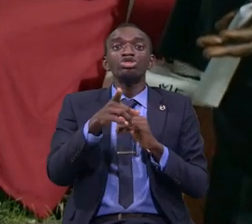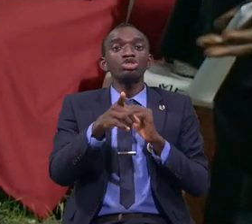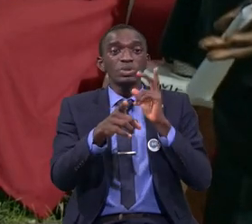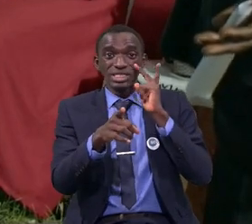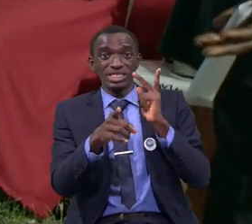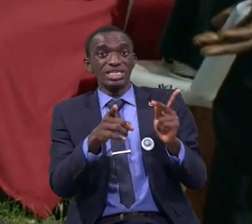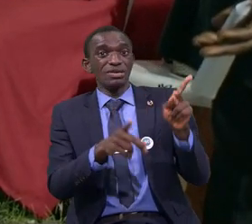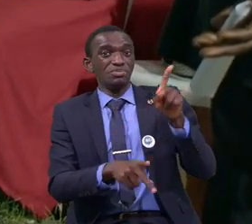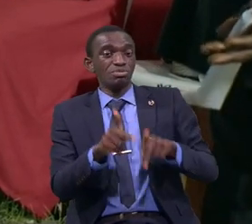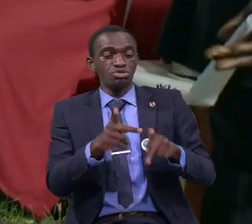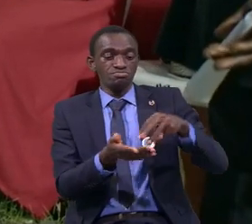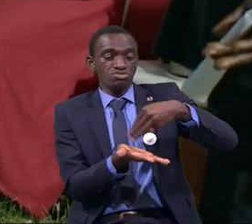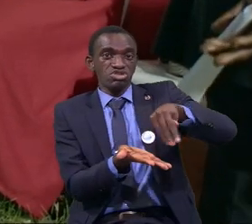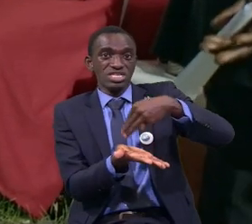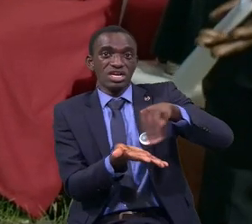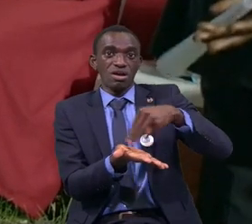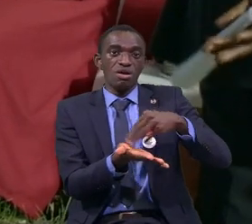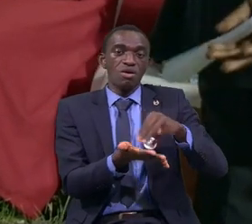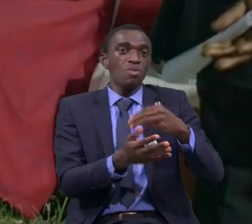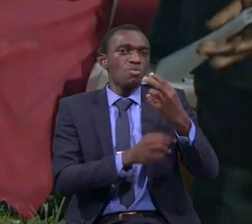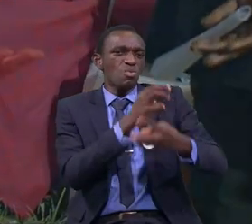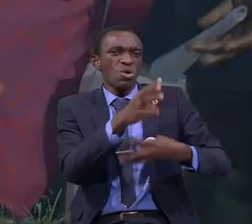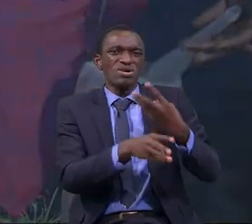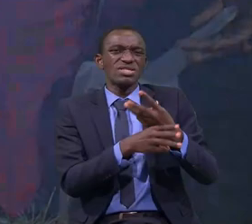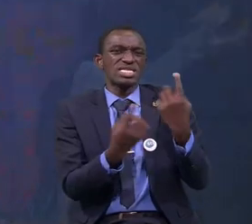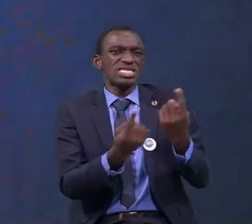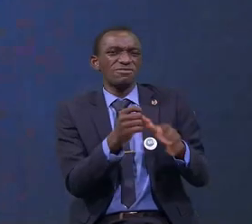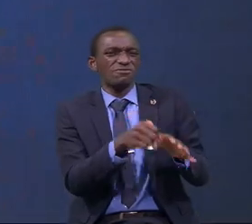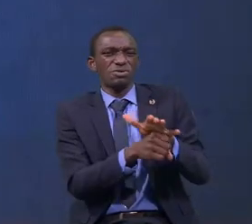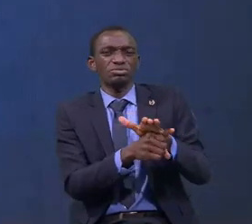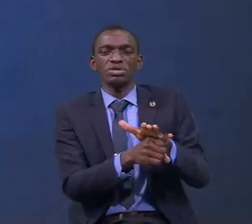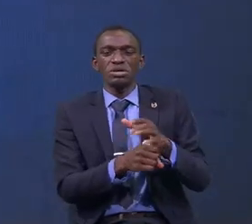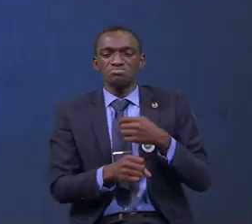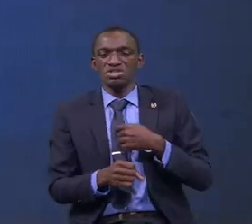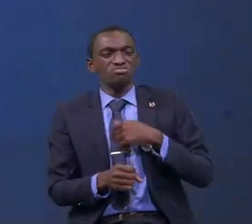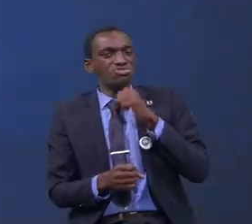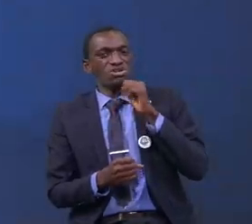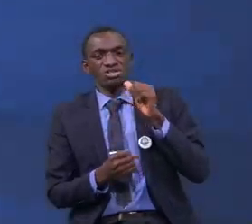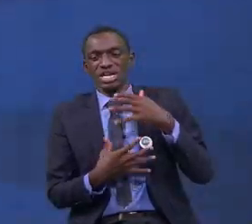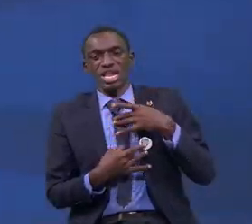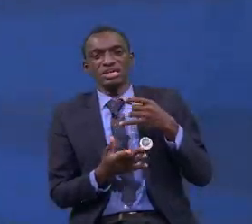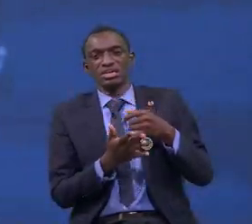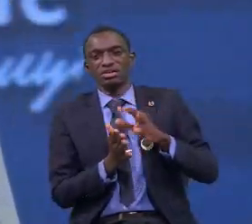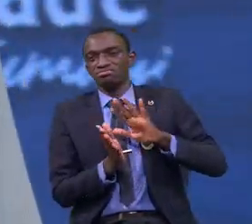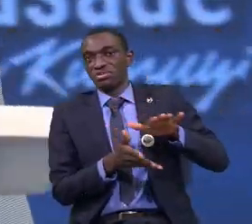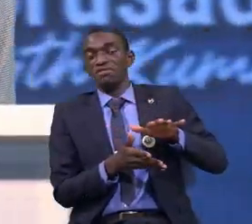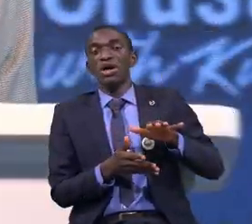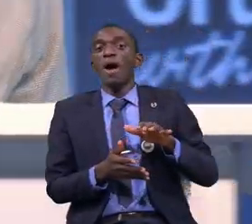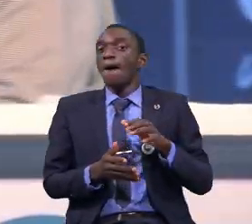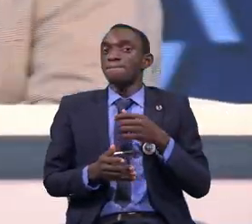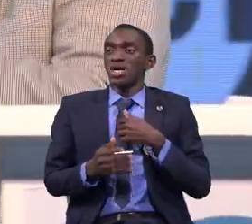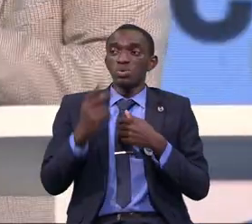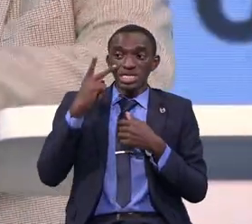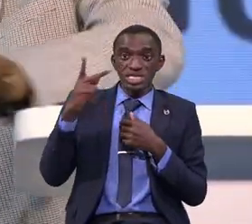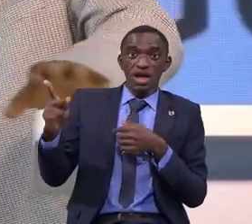worldly music. You will not be interested anymore. You will see their idol worship